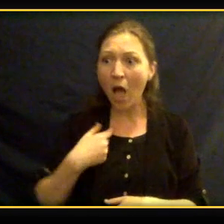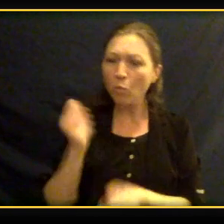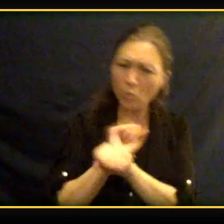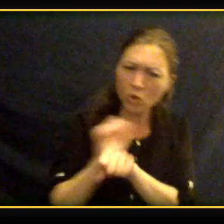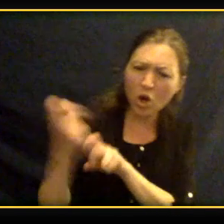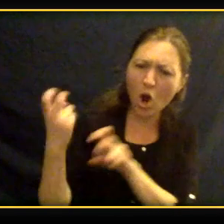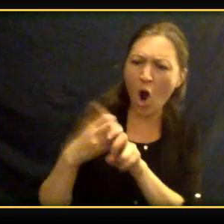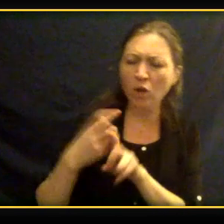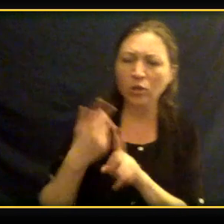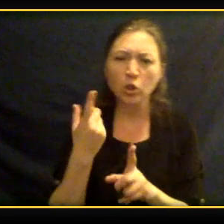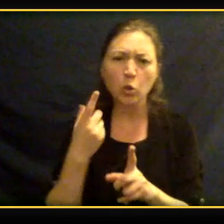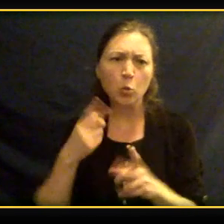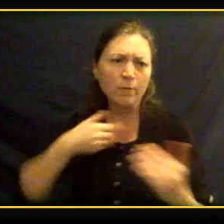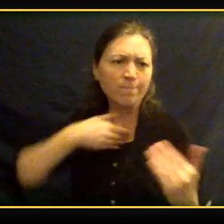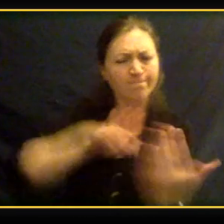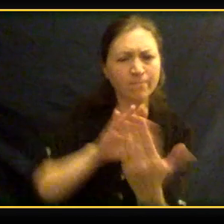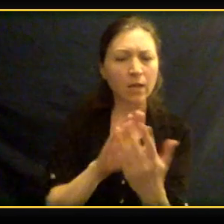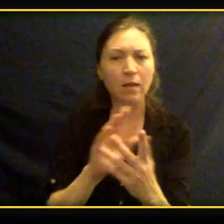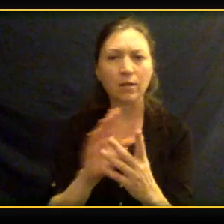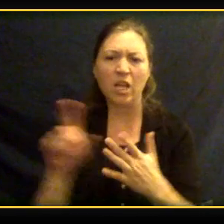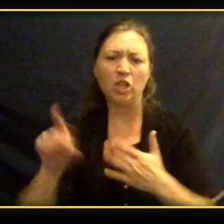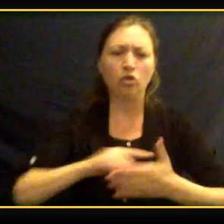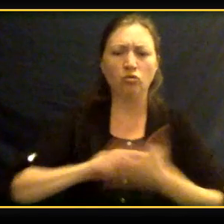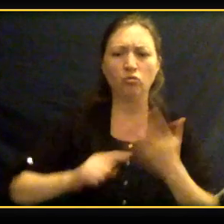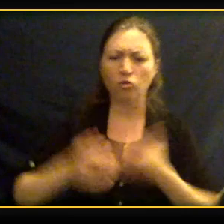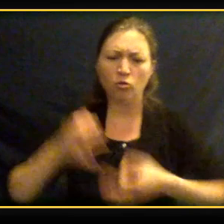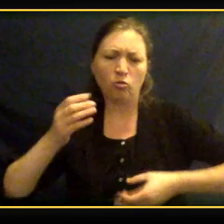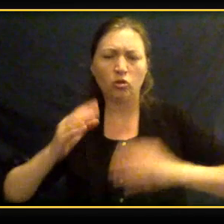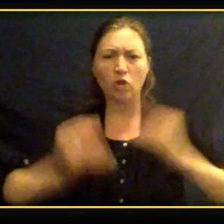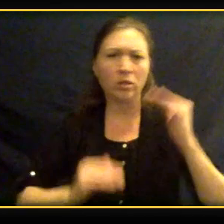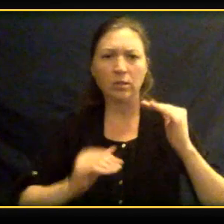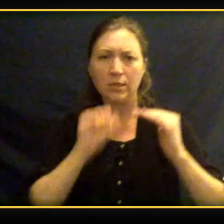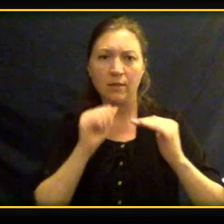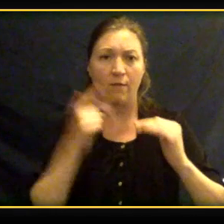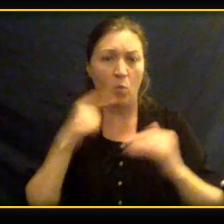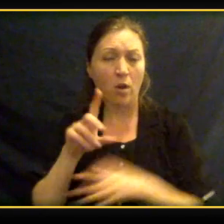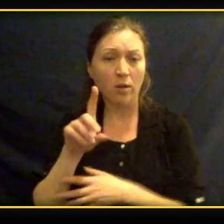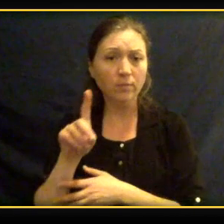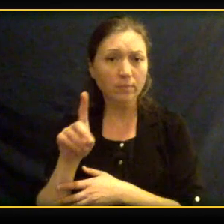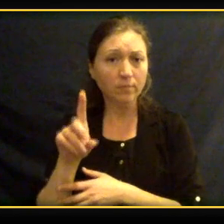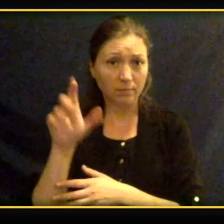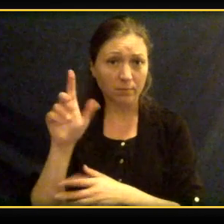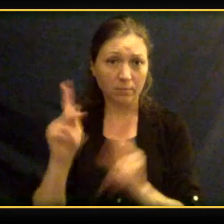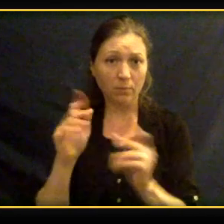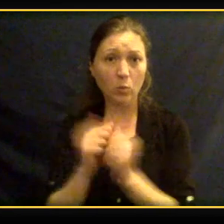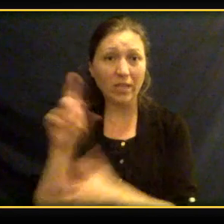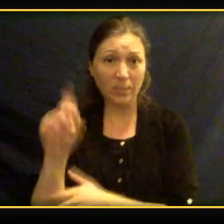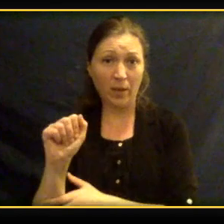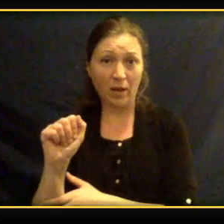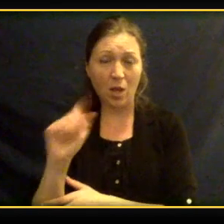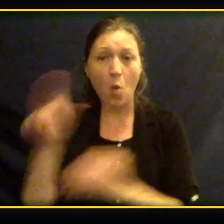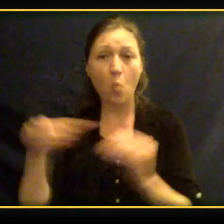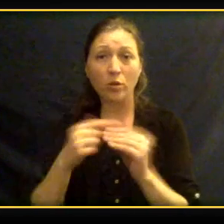community. And by supporting the Starkloff Disability Institute, you will be too. Thanks.